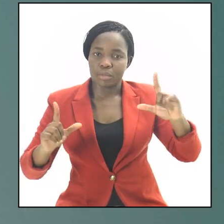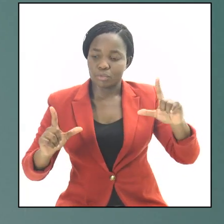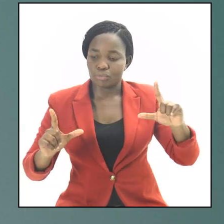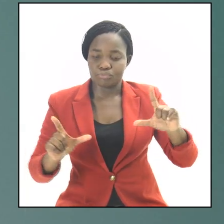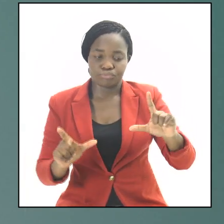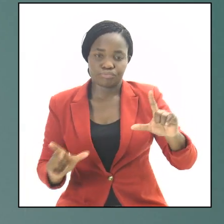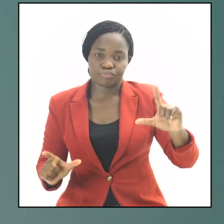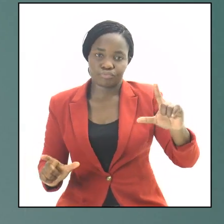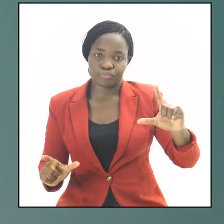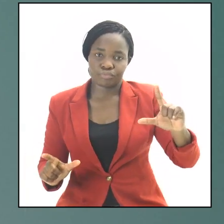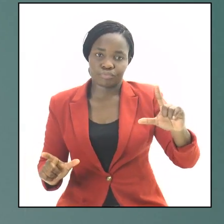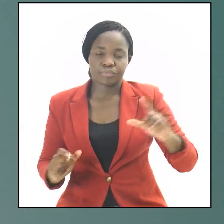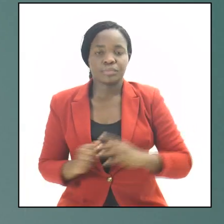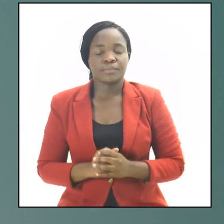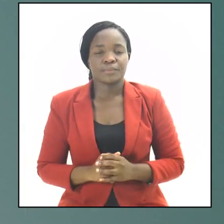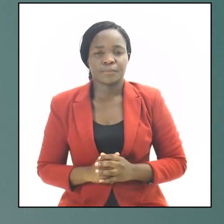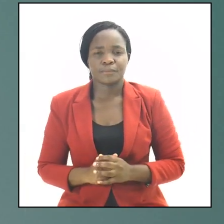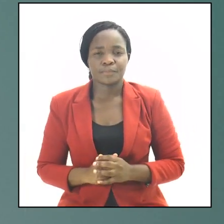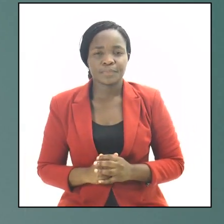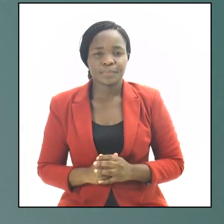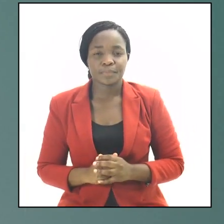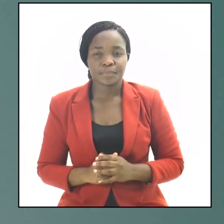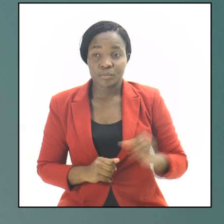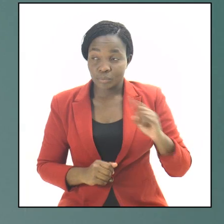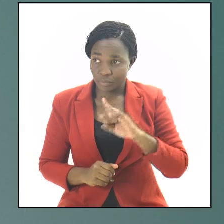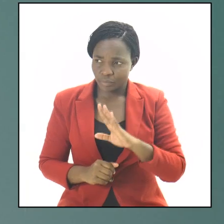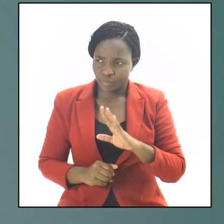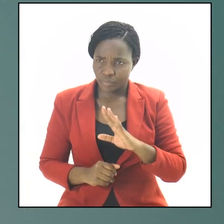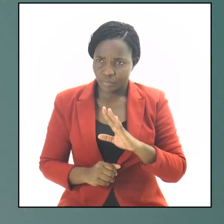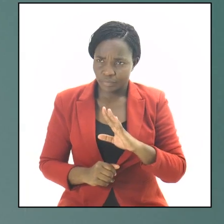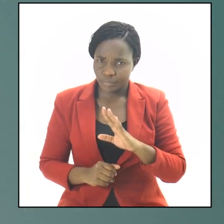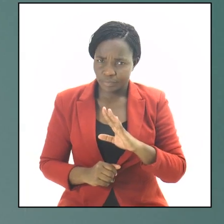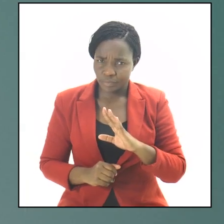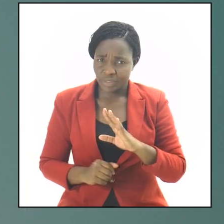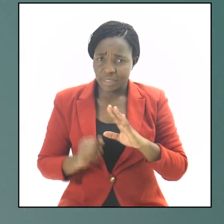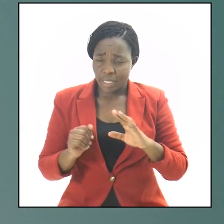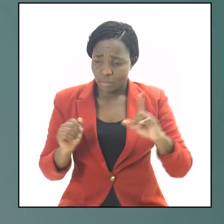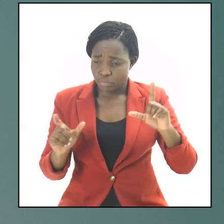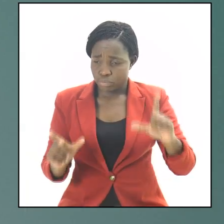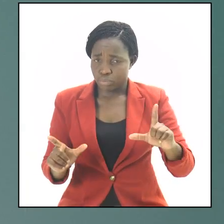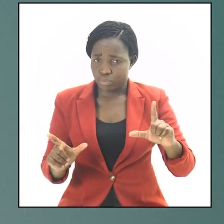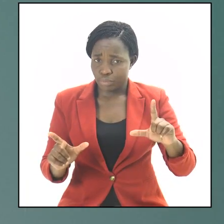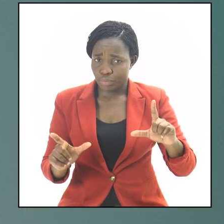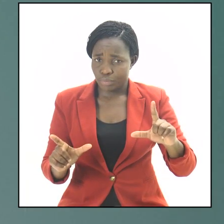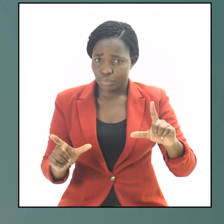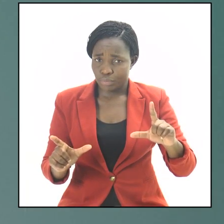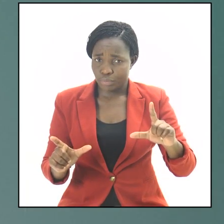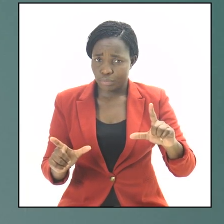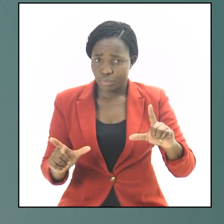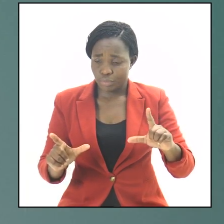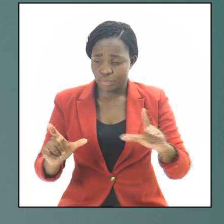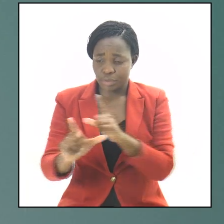Let me read the instructions here. Okay. Now place the two triangles back to